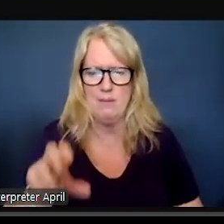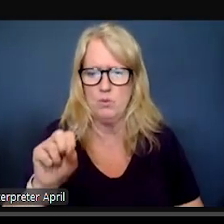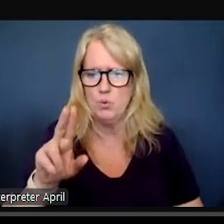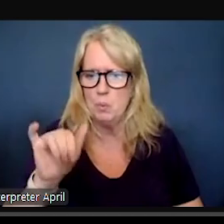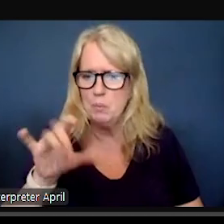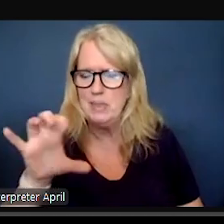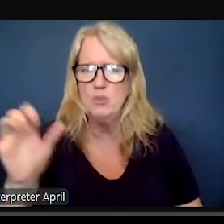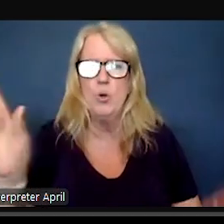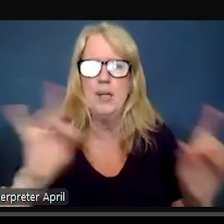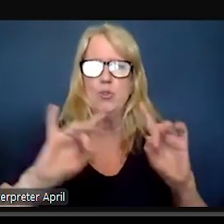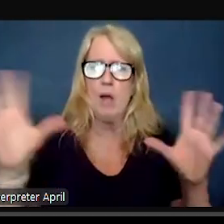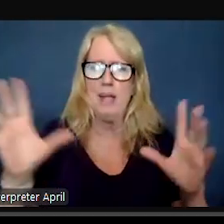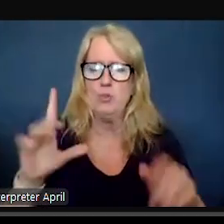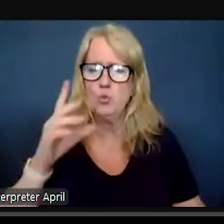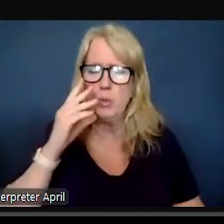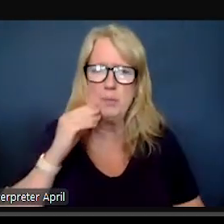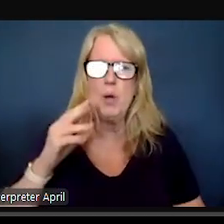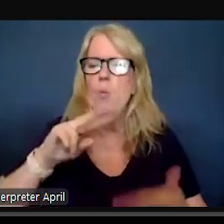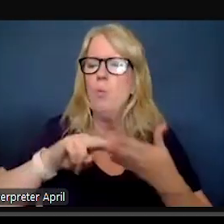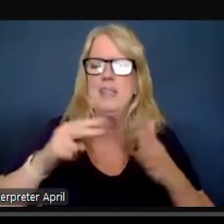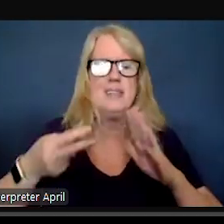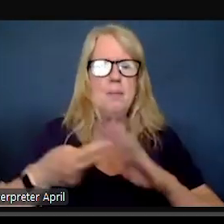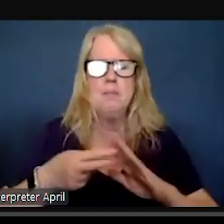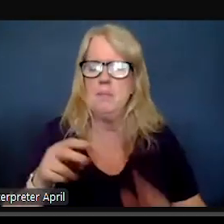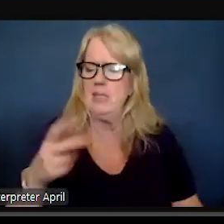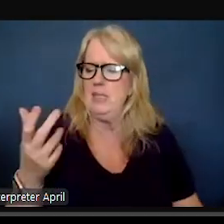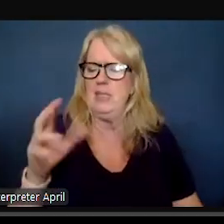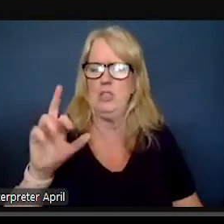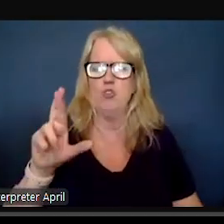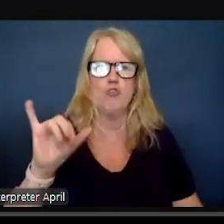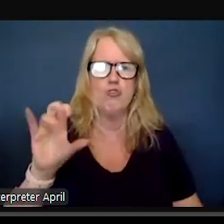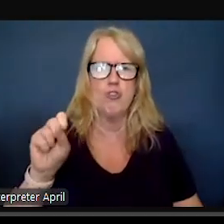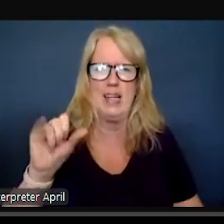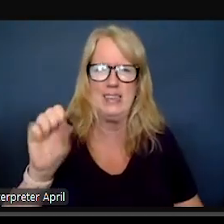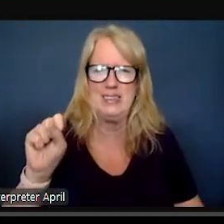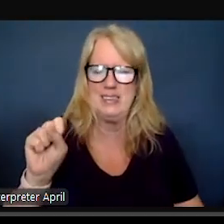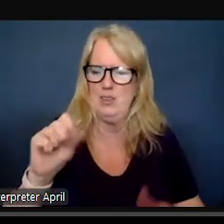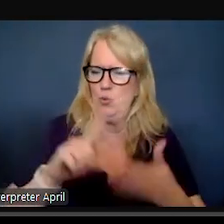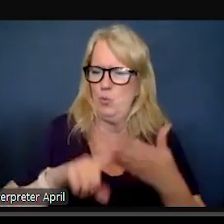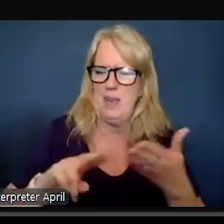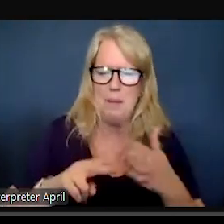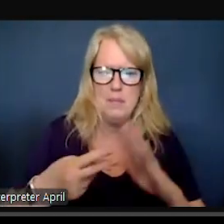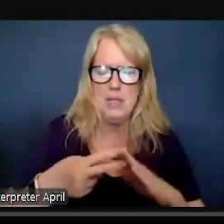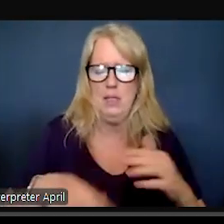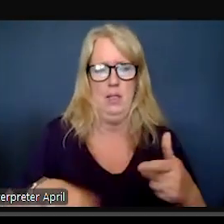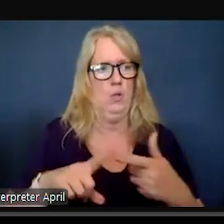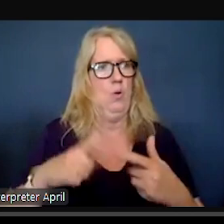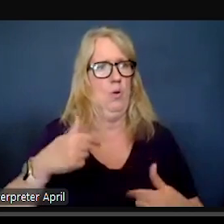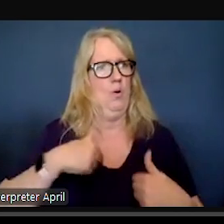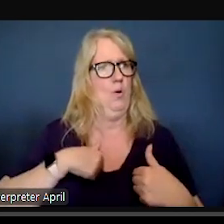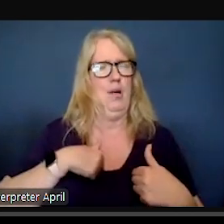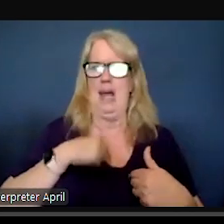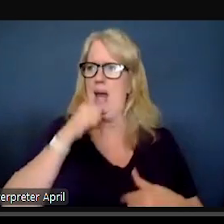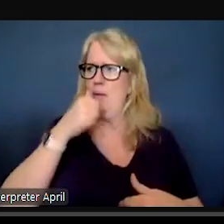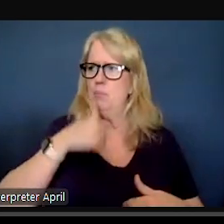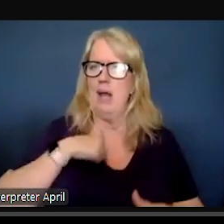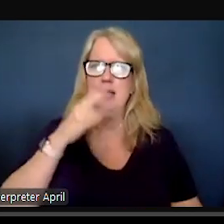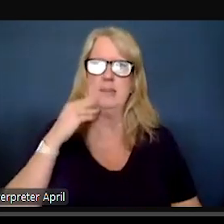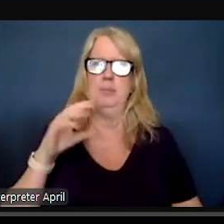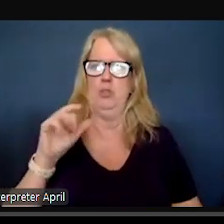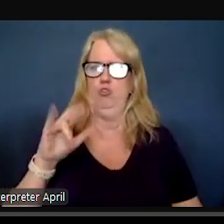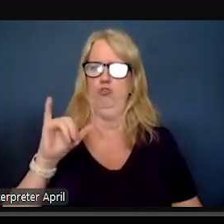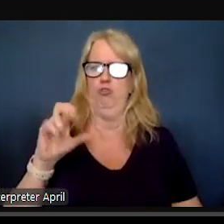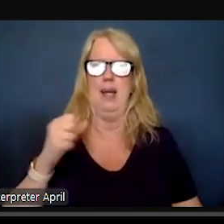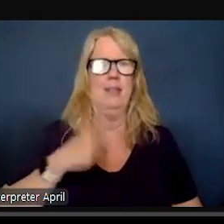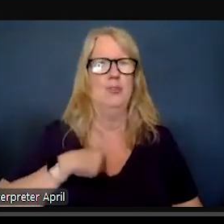suicidal crisis? What does crisis mean? Or thinking that, like, well, I'm not in crisis, so I'm